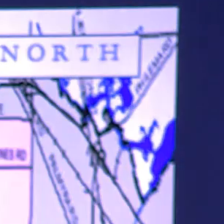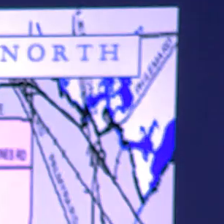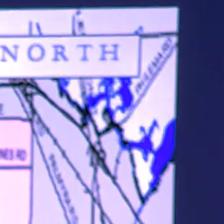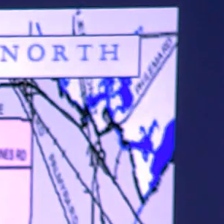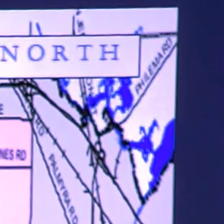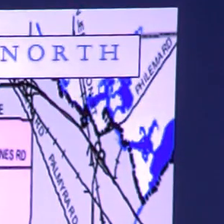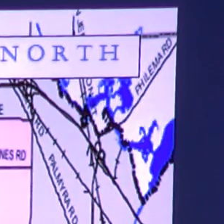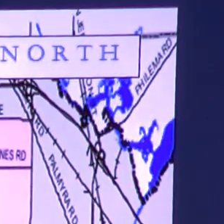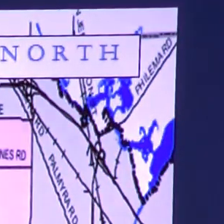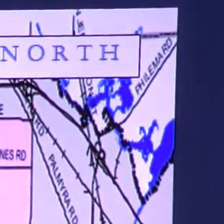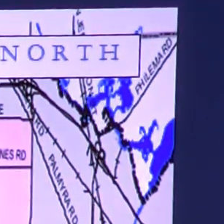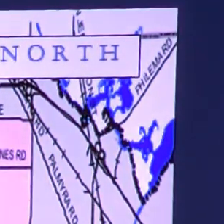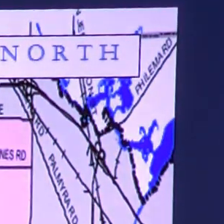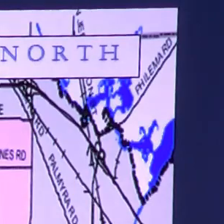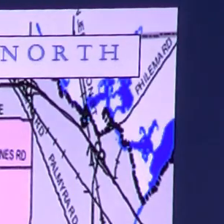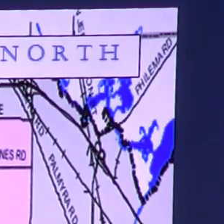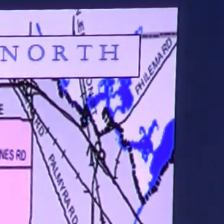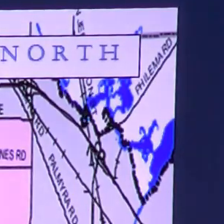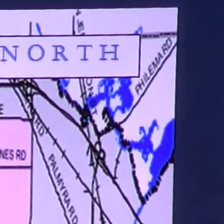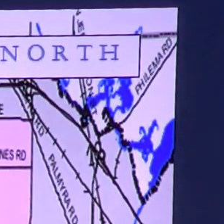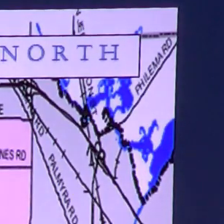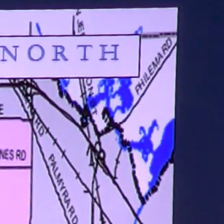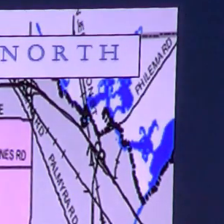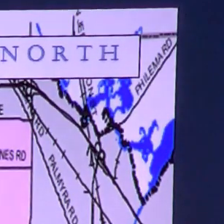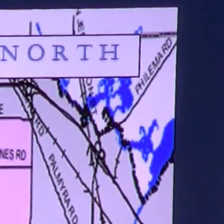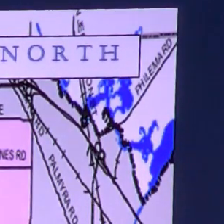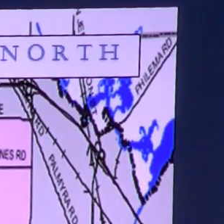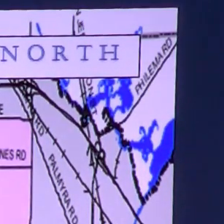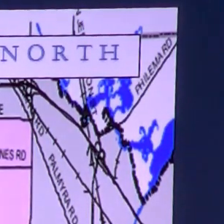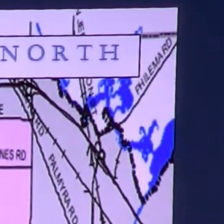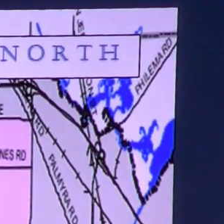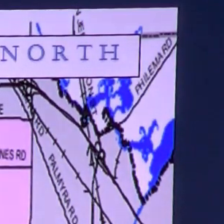As of today, we have a total of 17 in